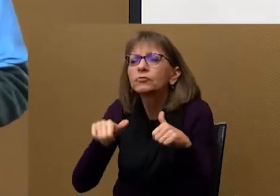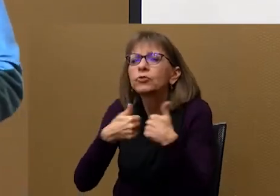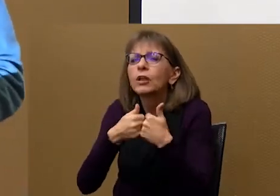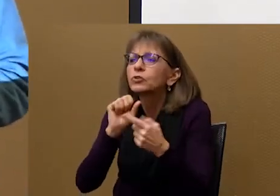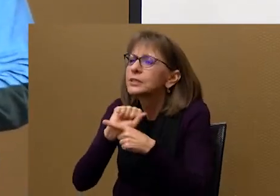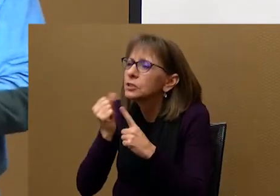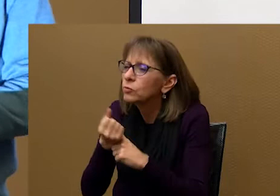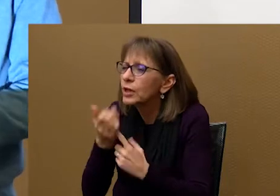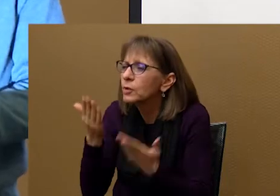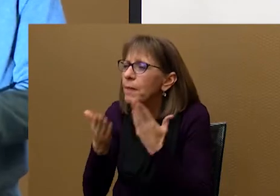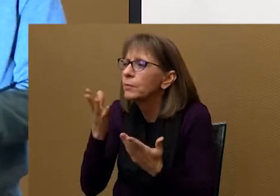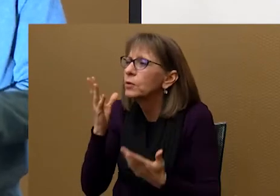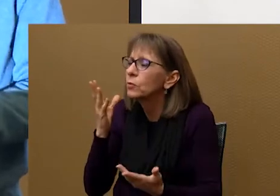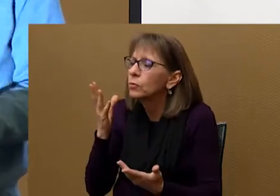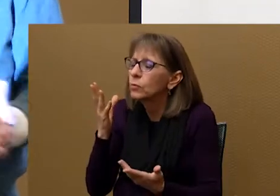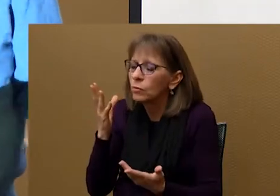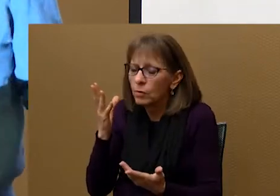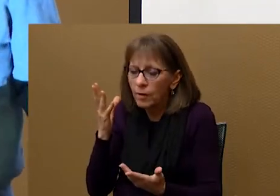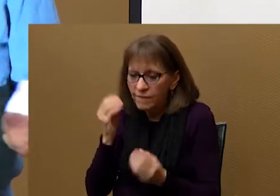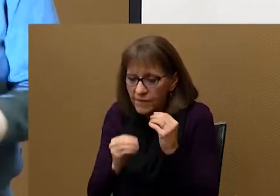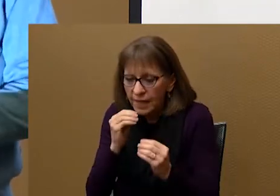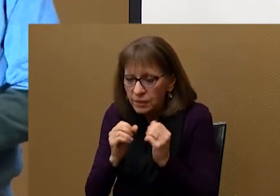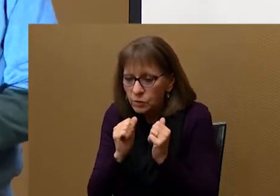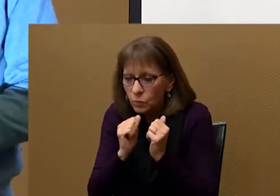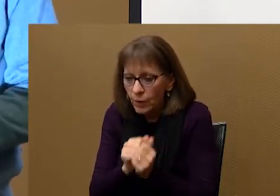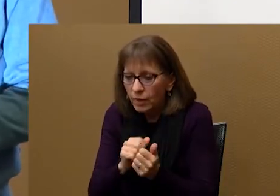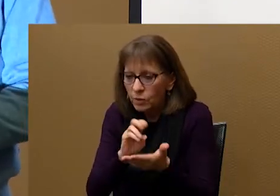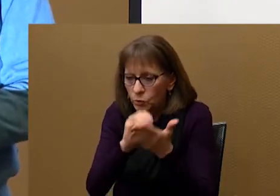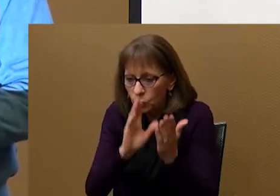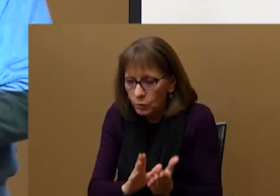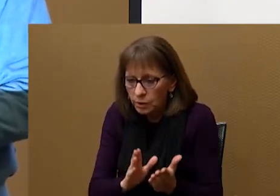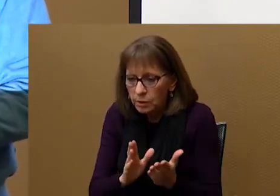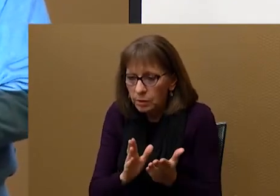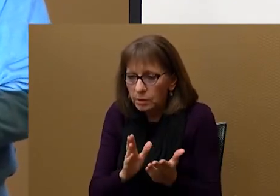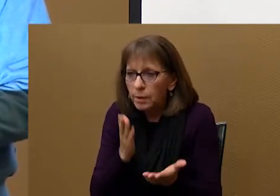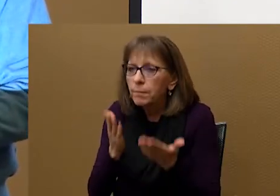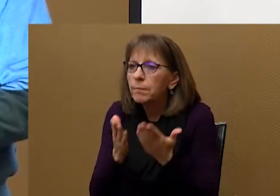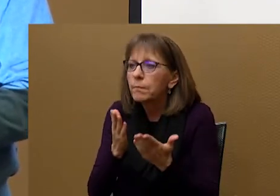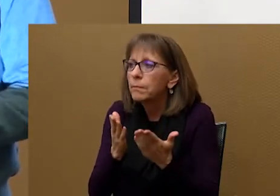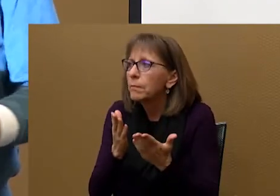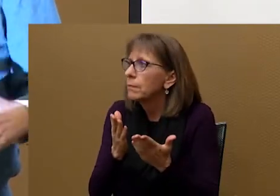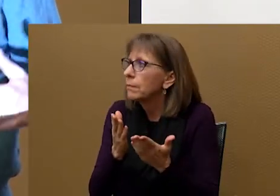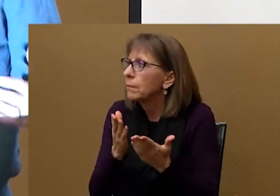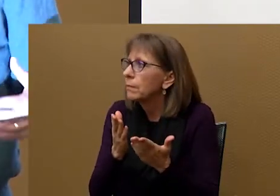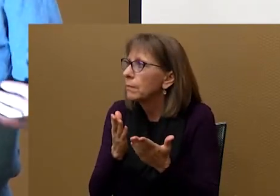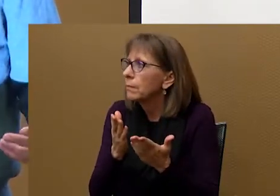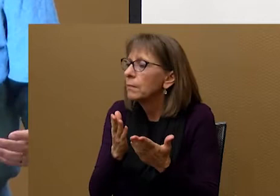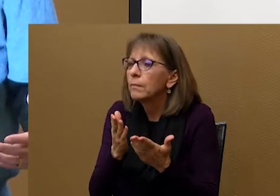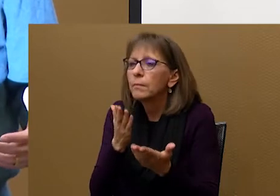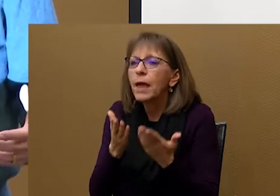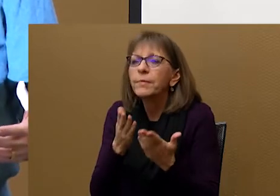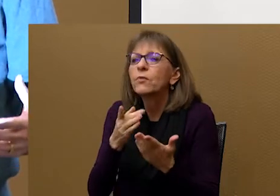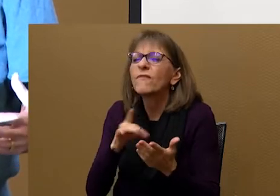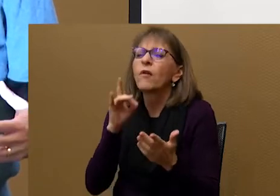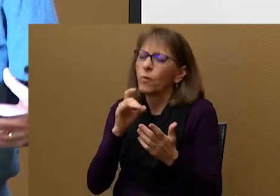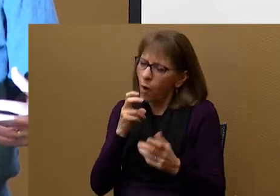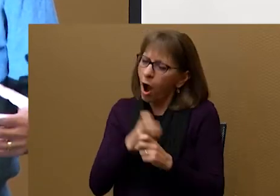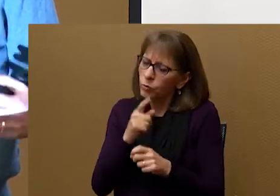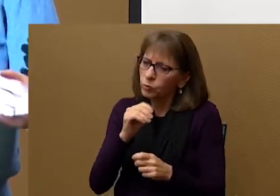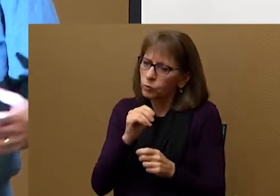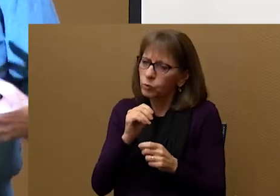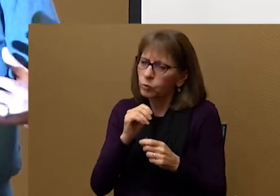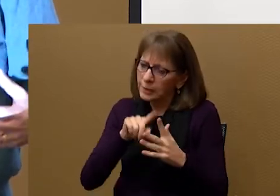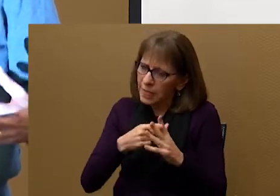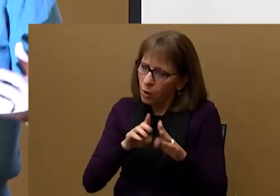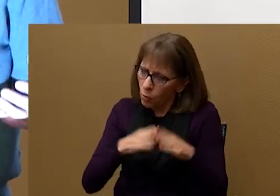if anyone here can give an example of a challenging situation that you might have faced with a student where it might be